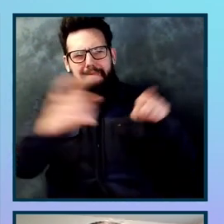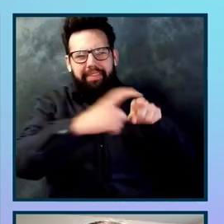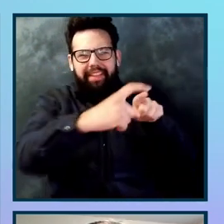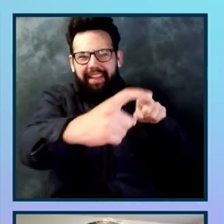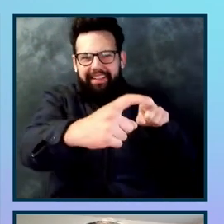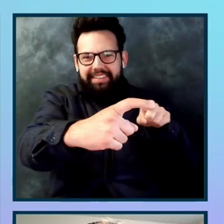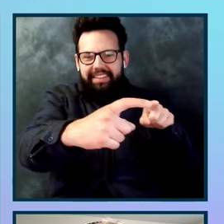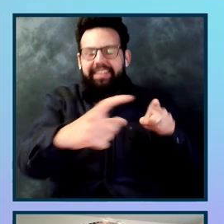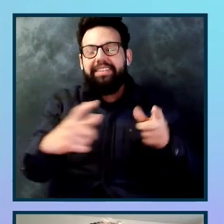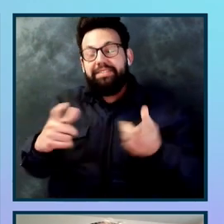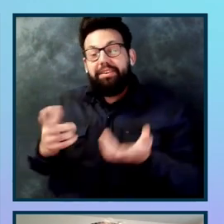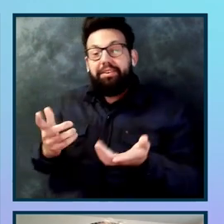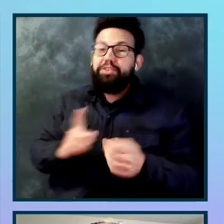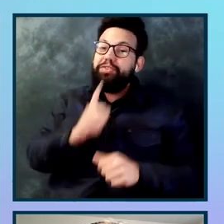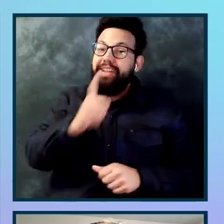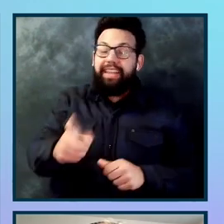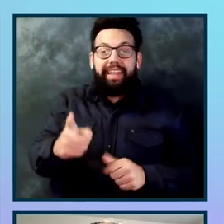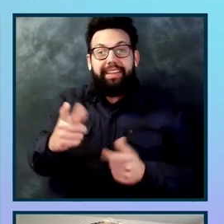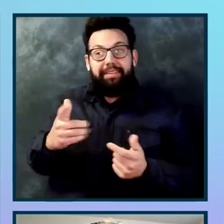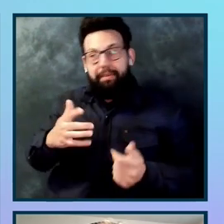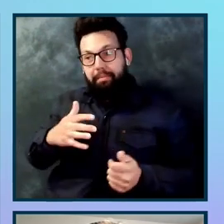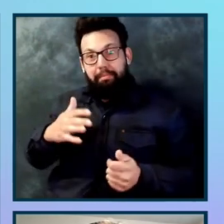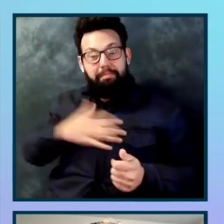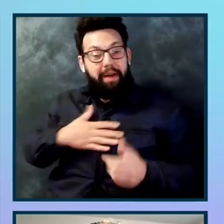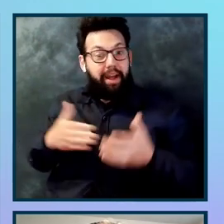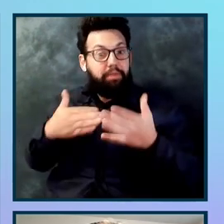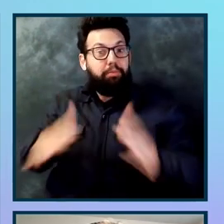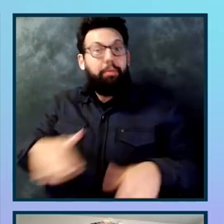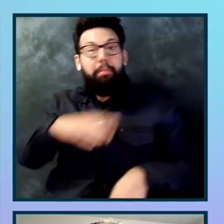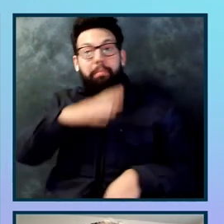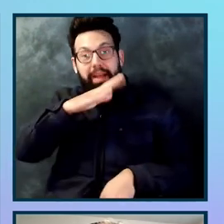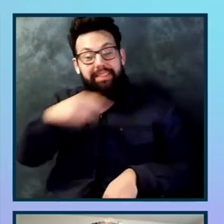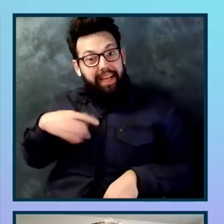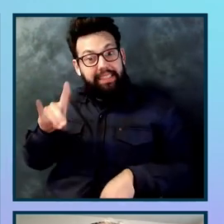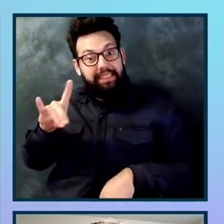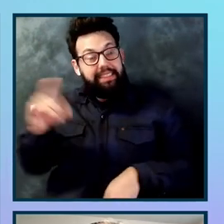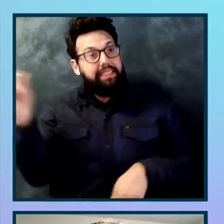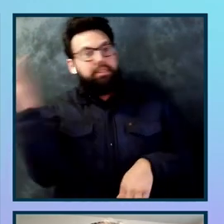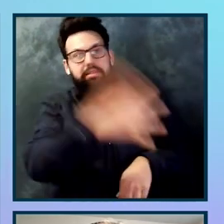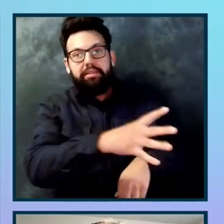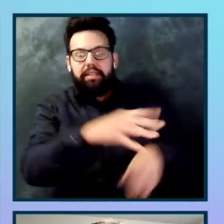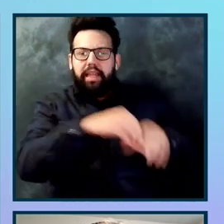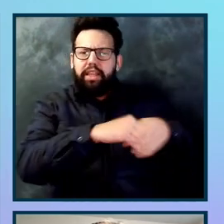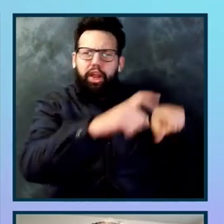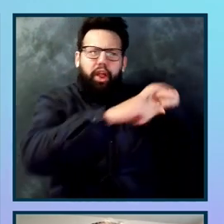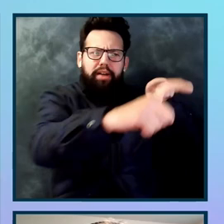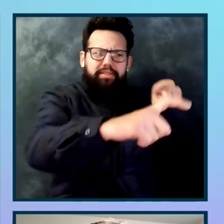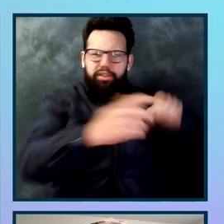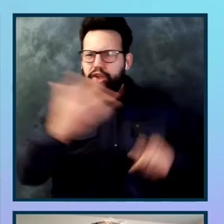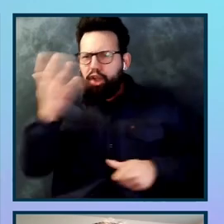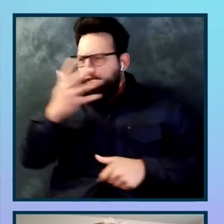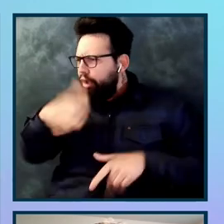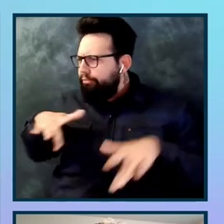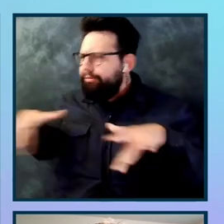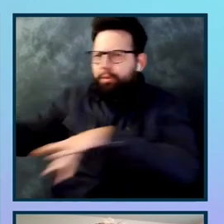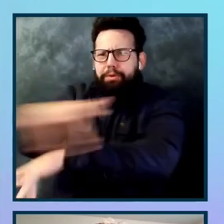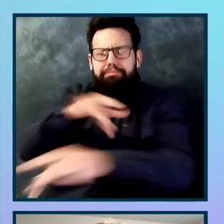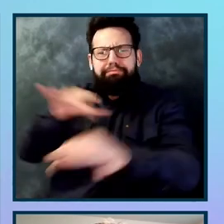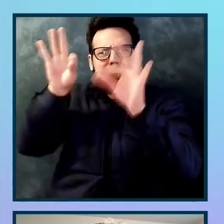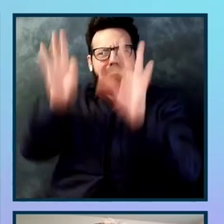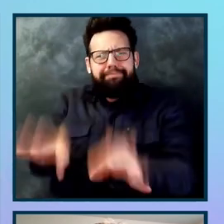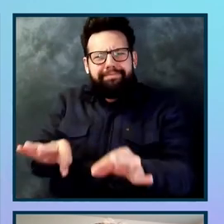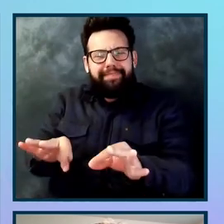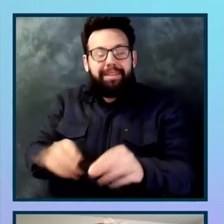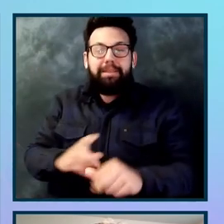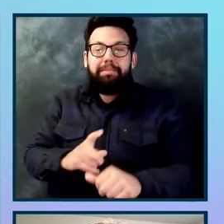mess disappear, I didn't fix it. I didn't clean it. Making it disappear isn't the same thing as cleaning the mess. Is that